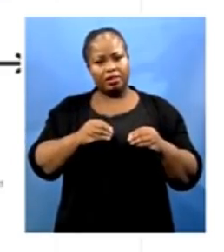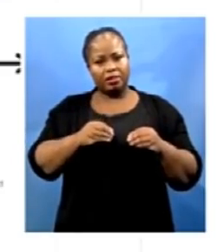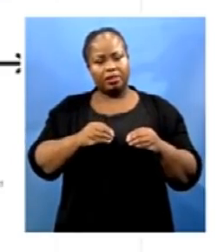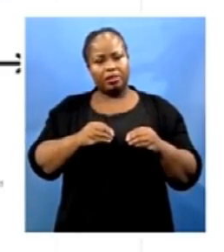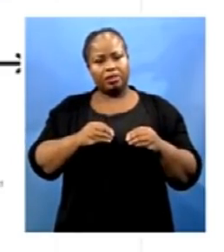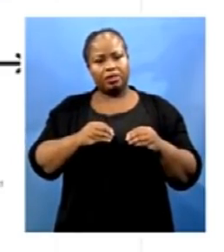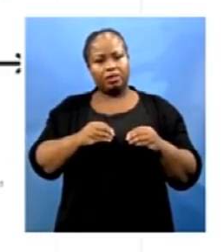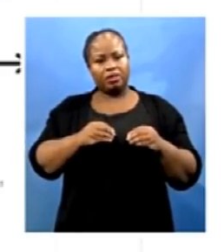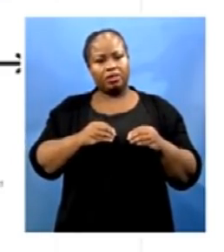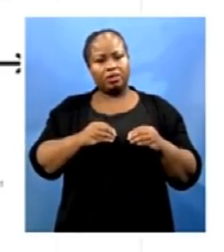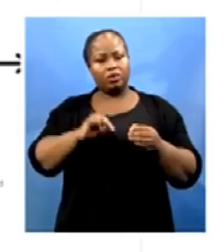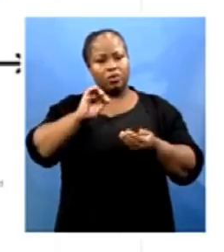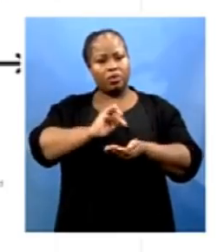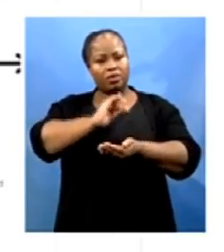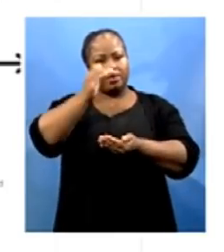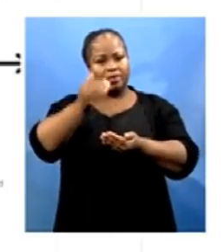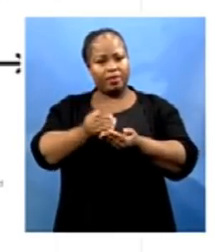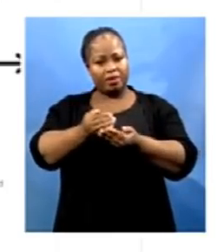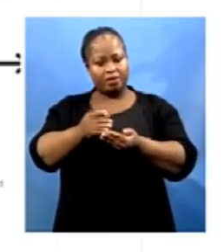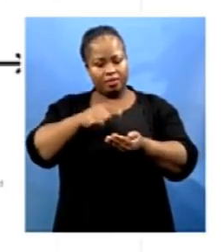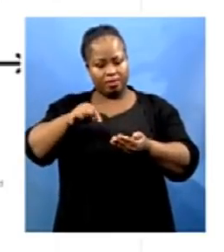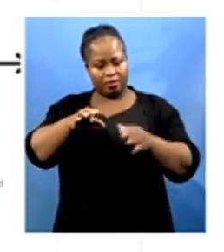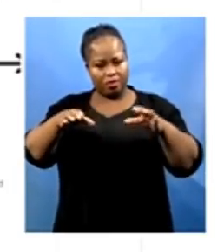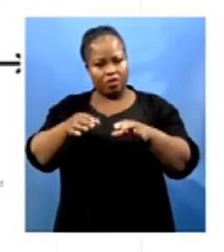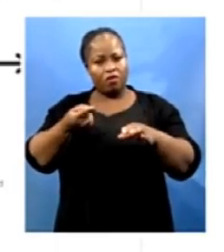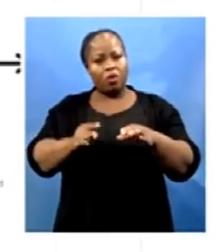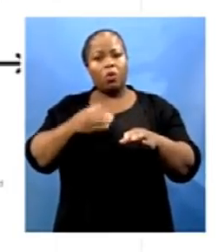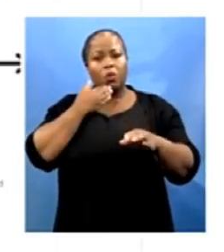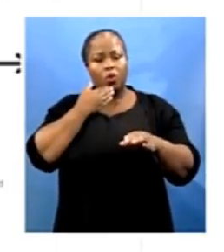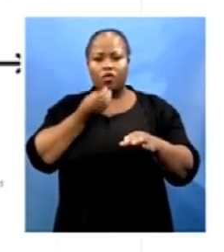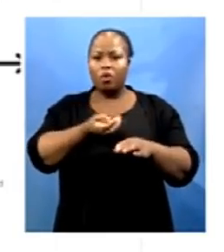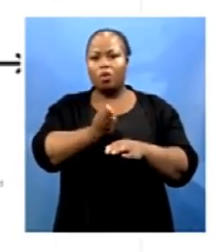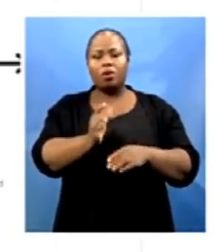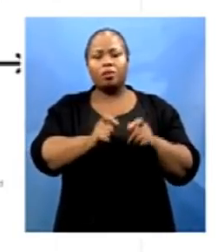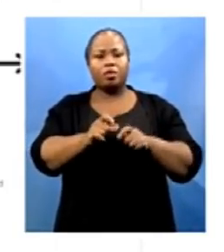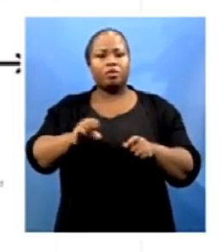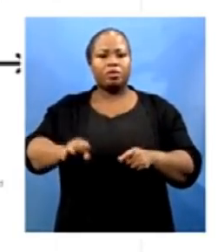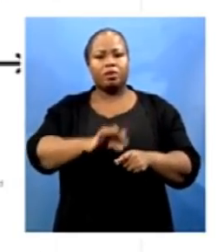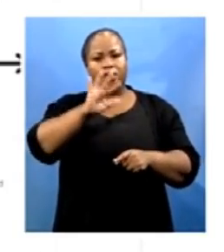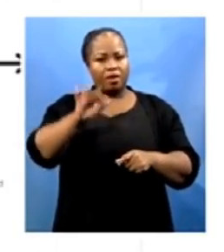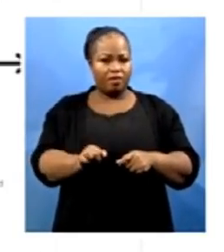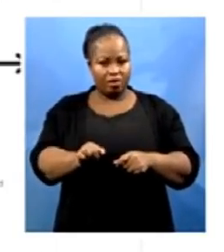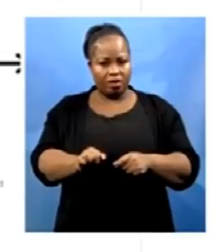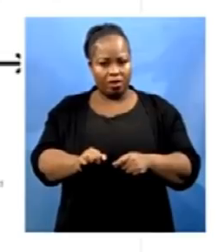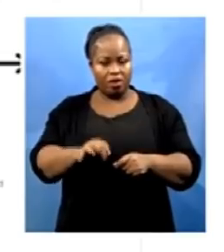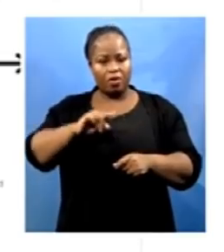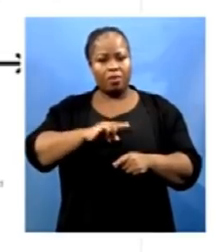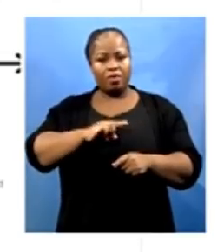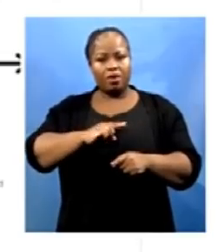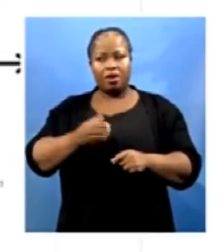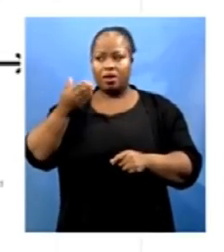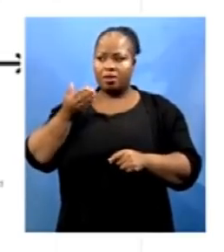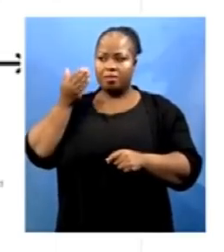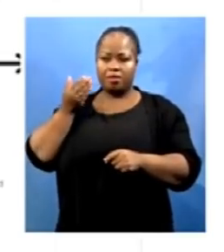South Africa. When we held our first press briefing a few weeks ago, we had yet to set